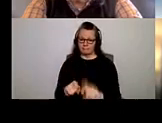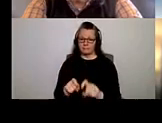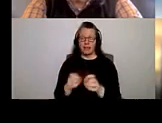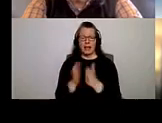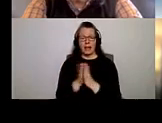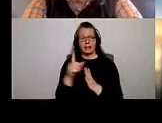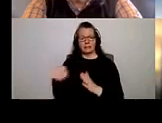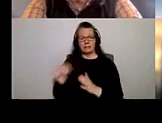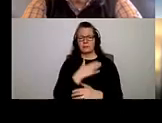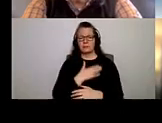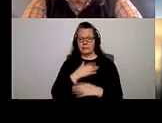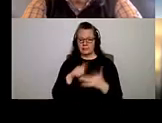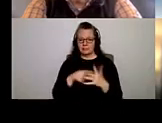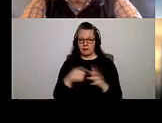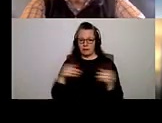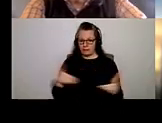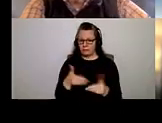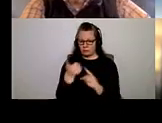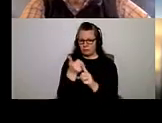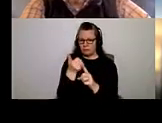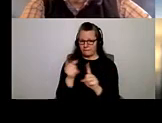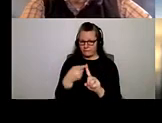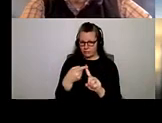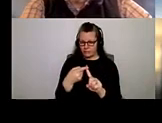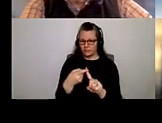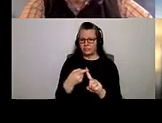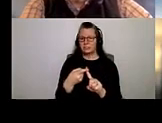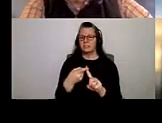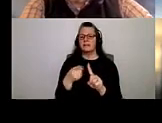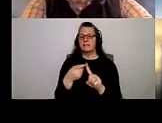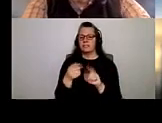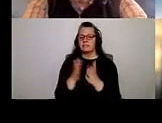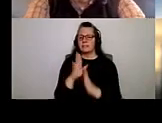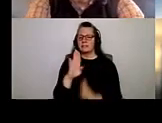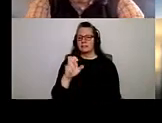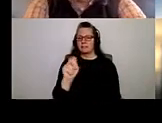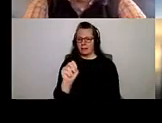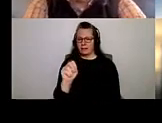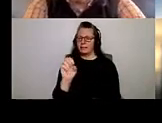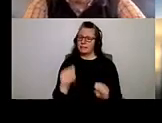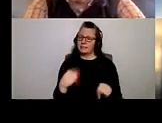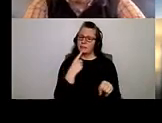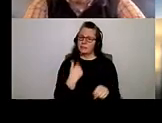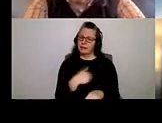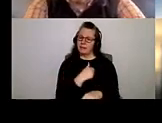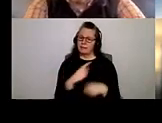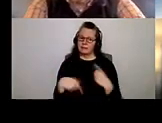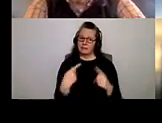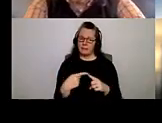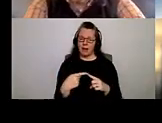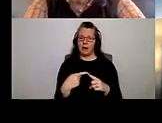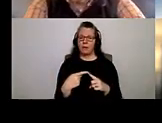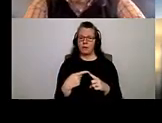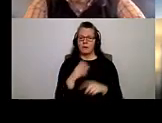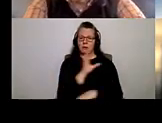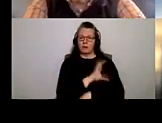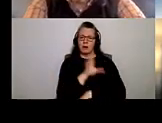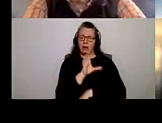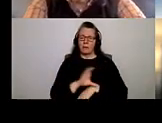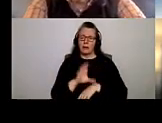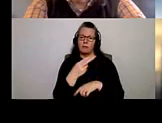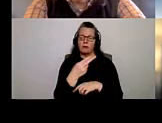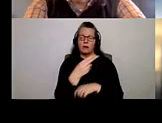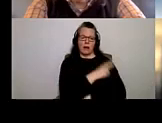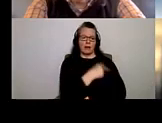start first by introducing yourself. And I'm going to turn first to Ben. Can you tell us about the Colorado Hospital